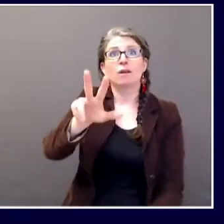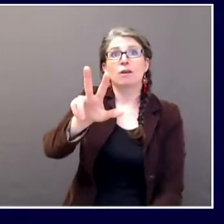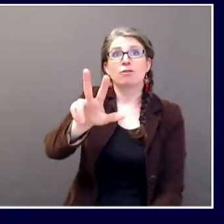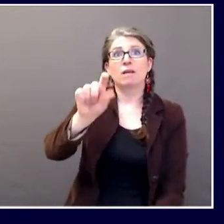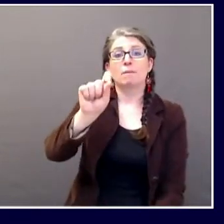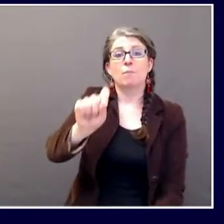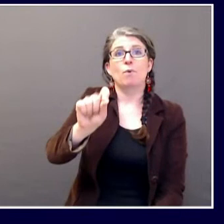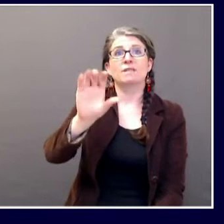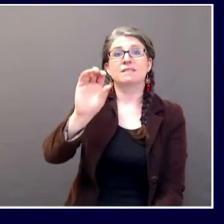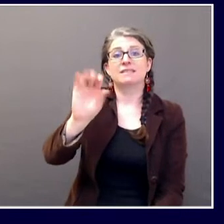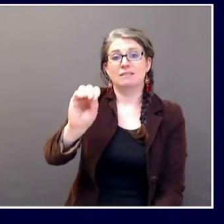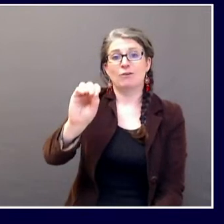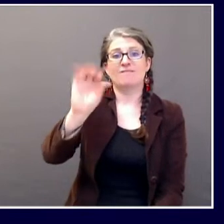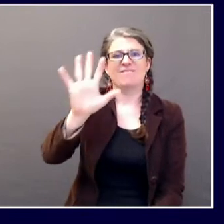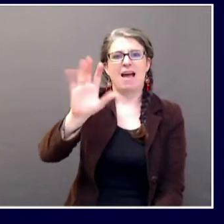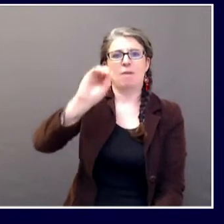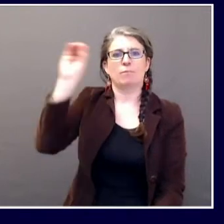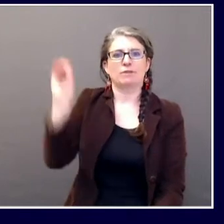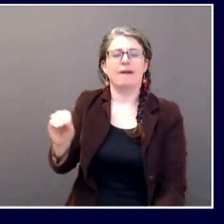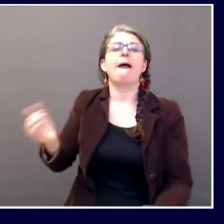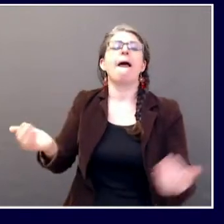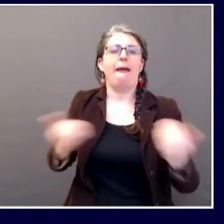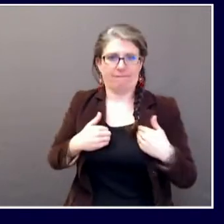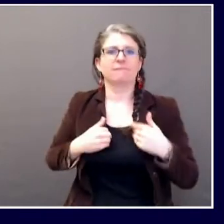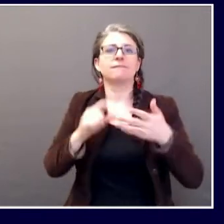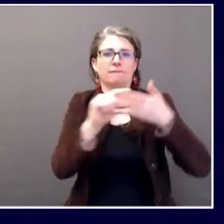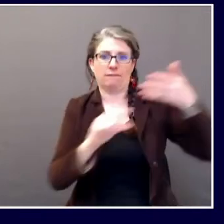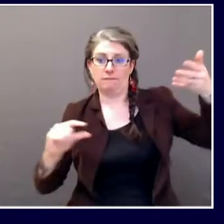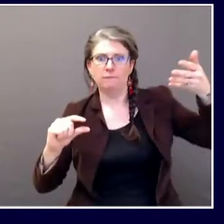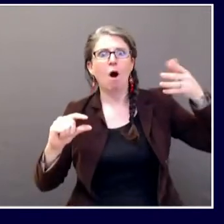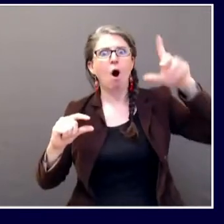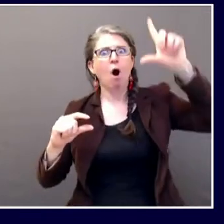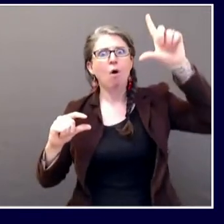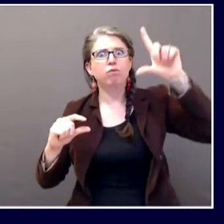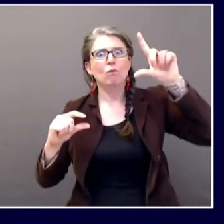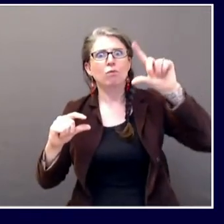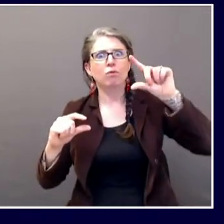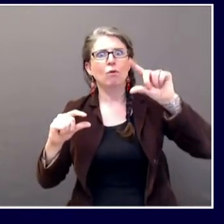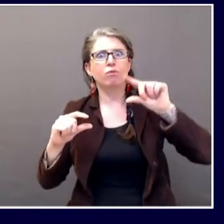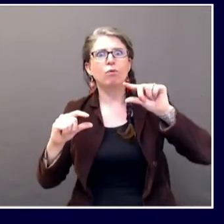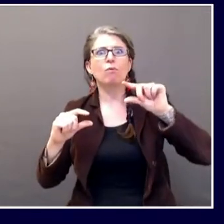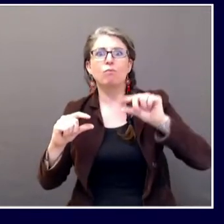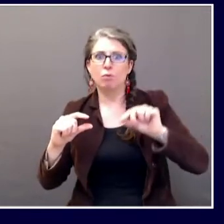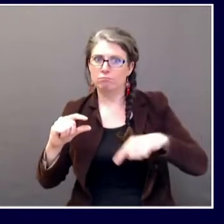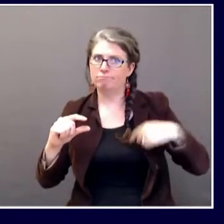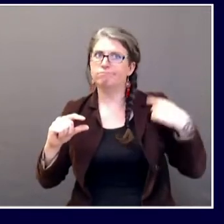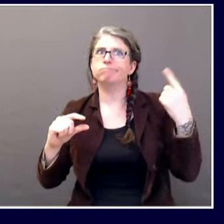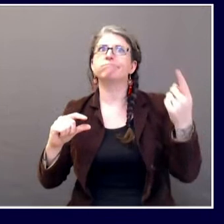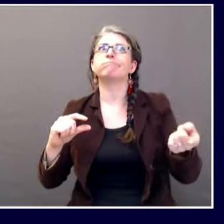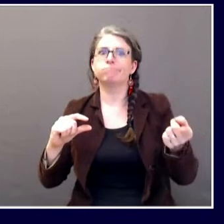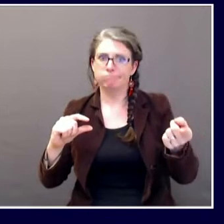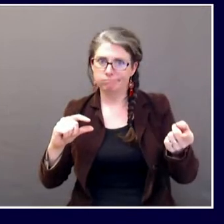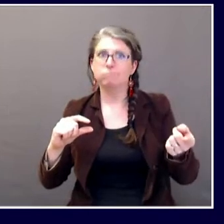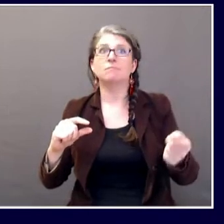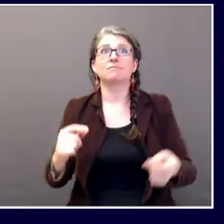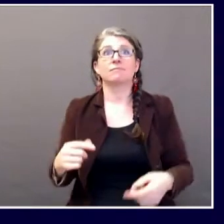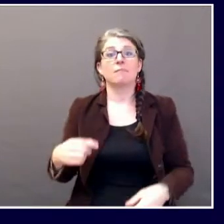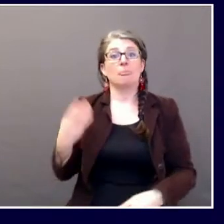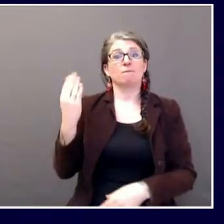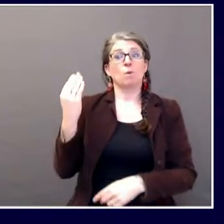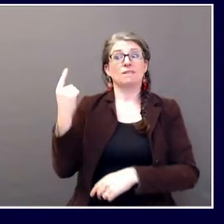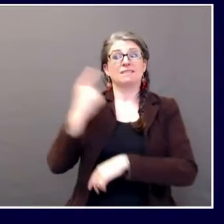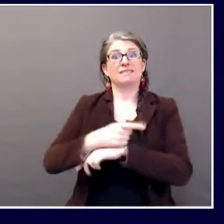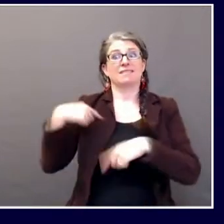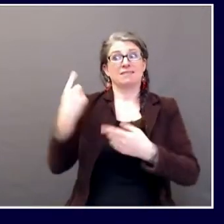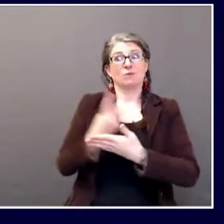3.05%, a significant reduction from where we were just 1 incubation period ago. Some part of